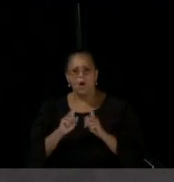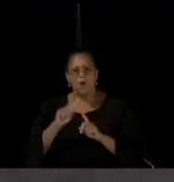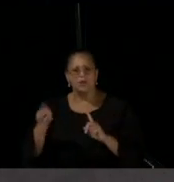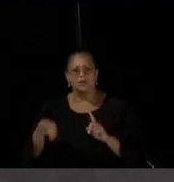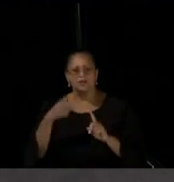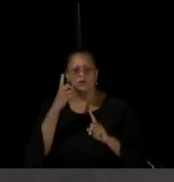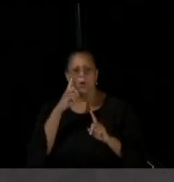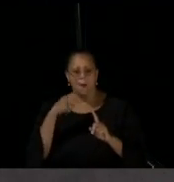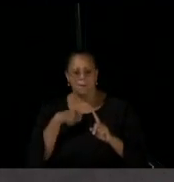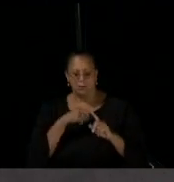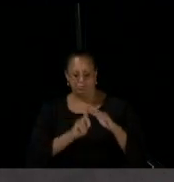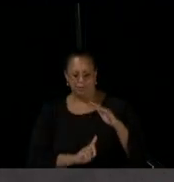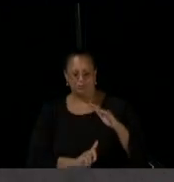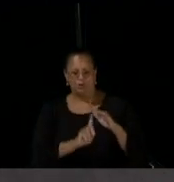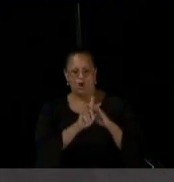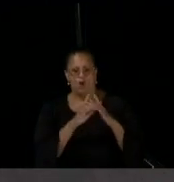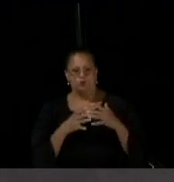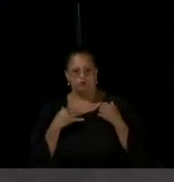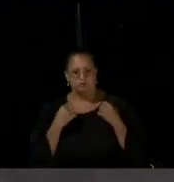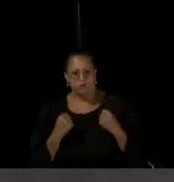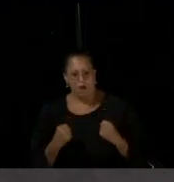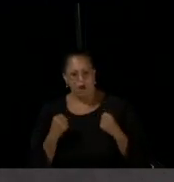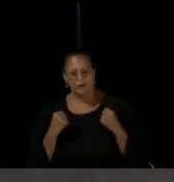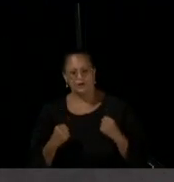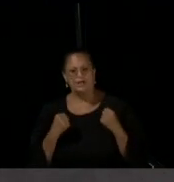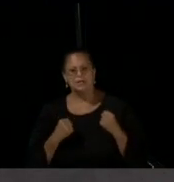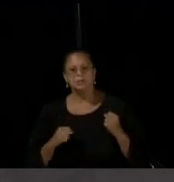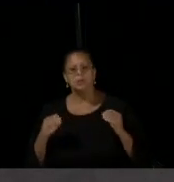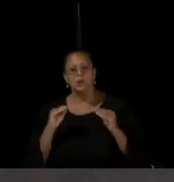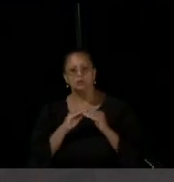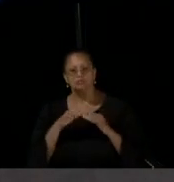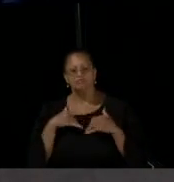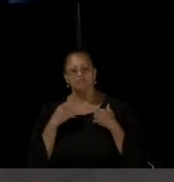to return stronger and more resilient than ever.